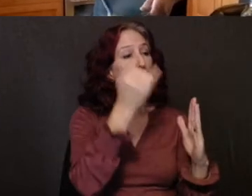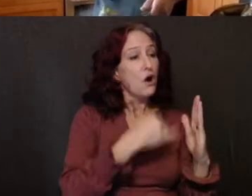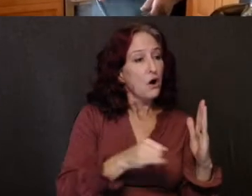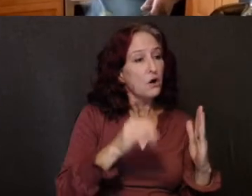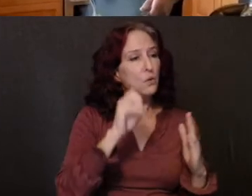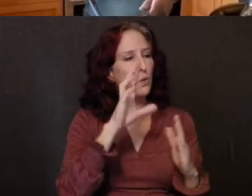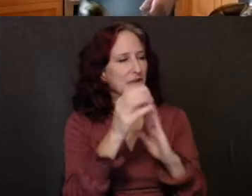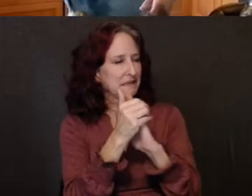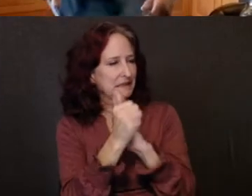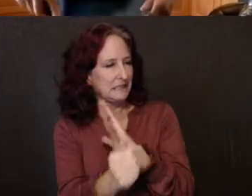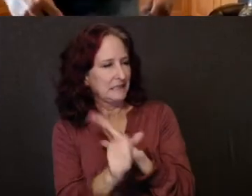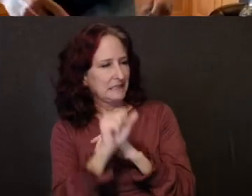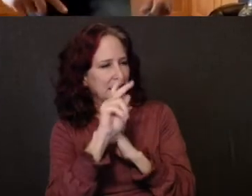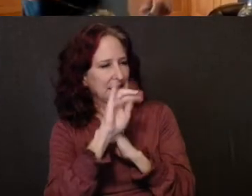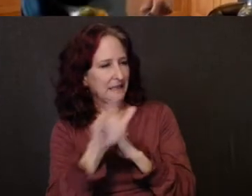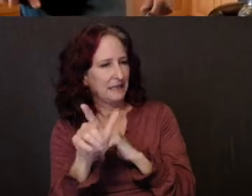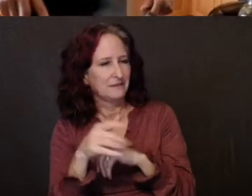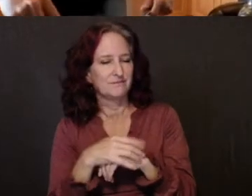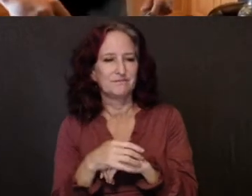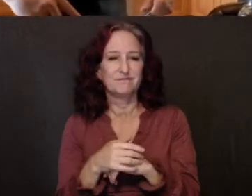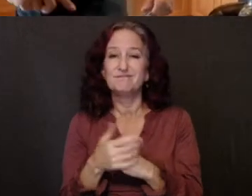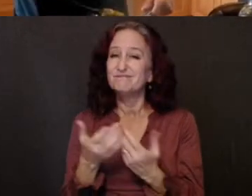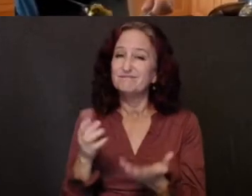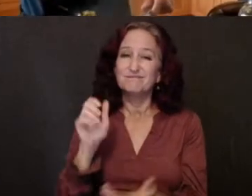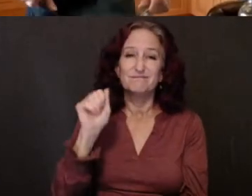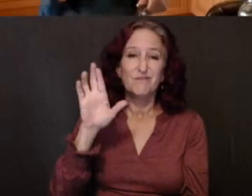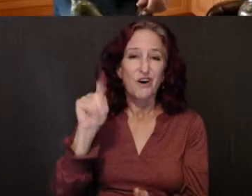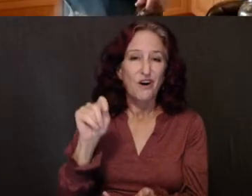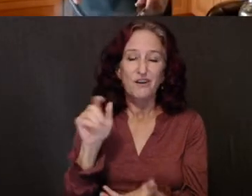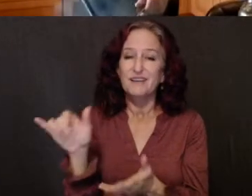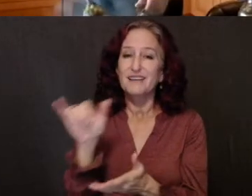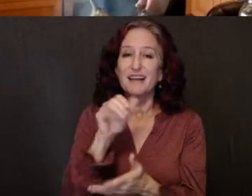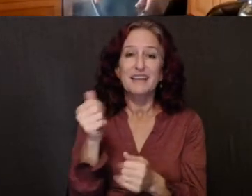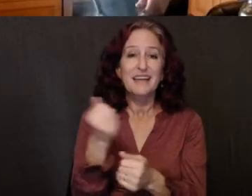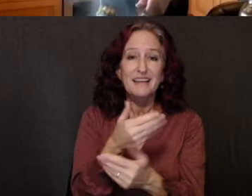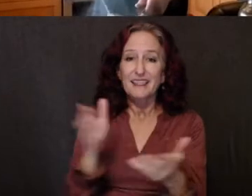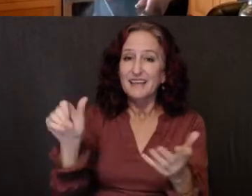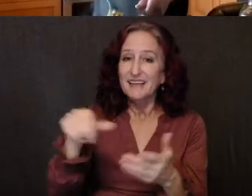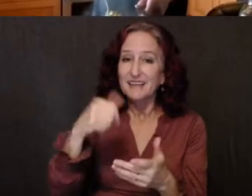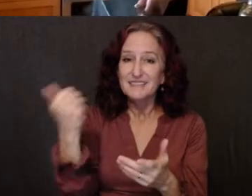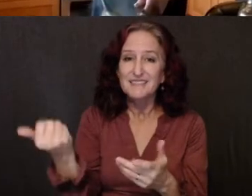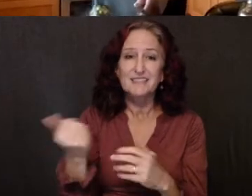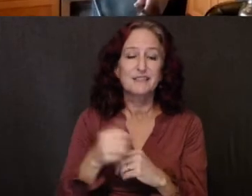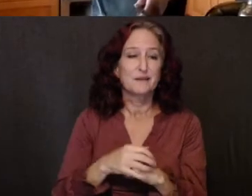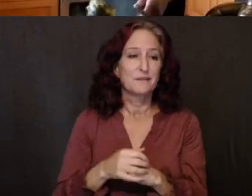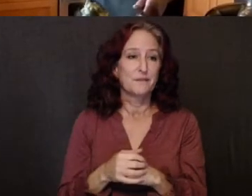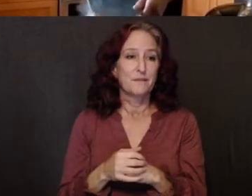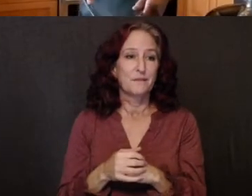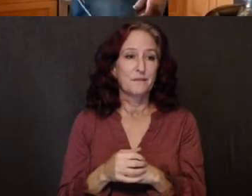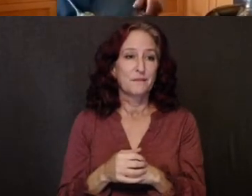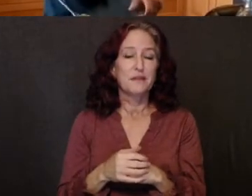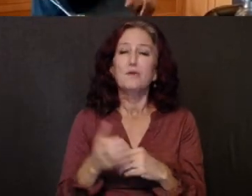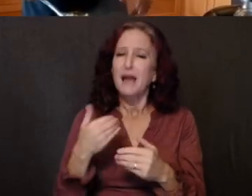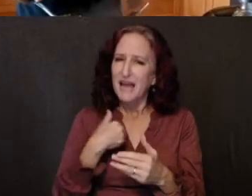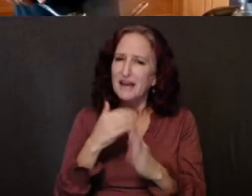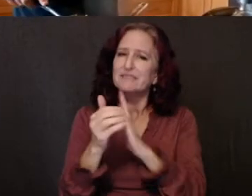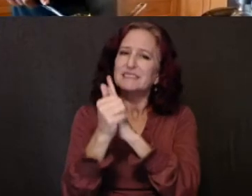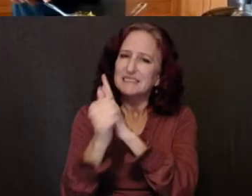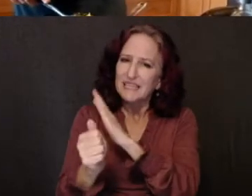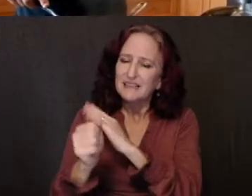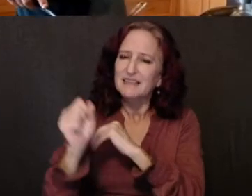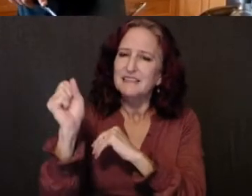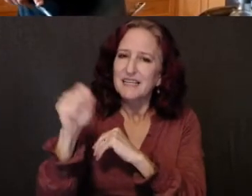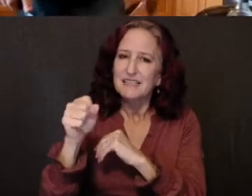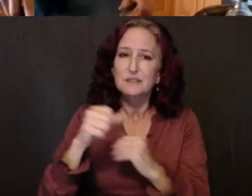unbelievable. So is cooking, do you think cooking is an art or a skill? Oh, it's an art.